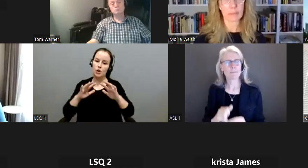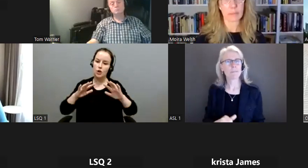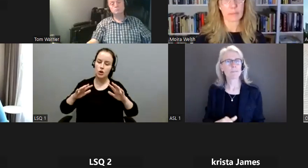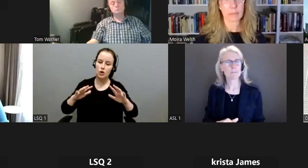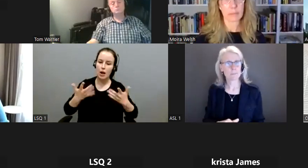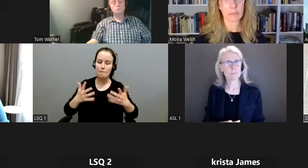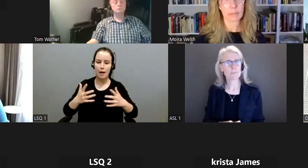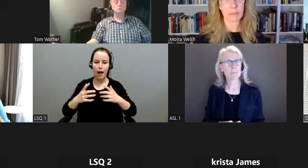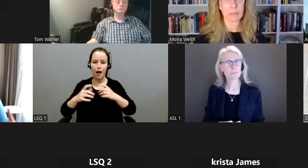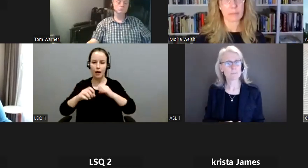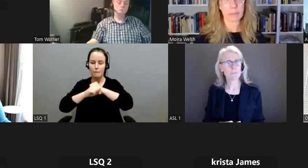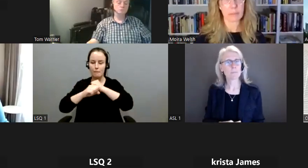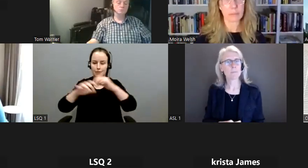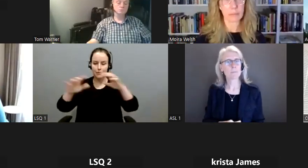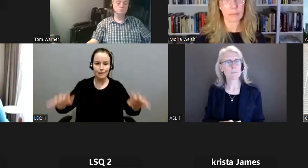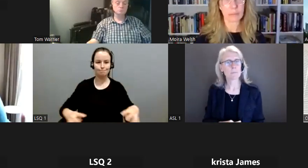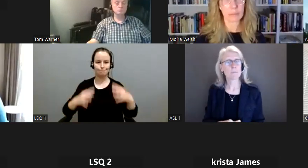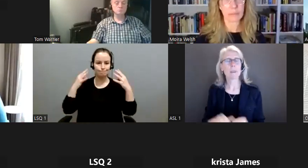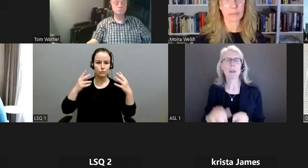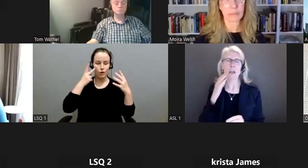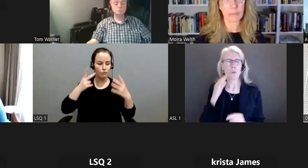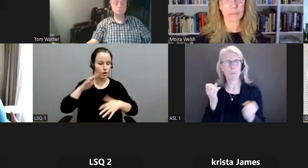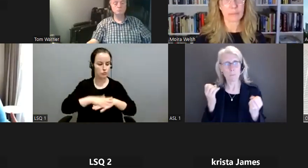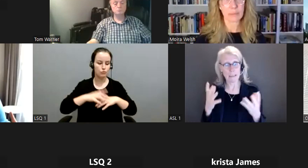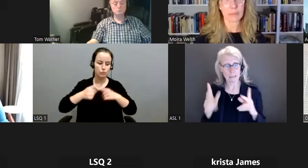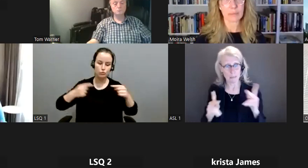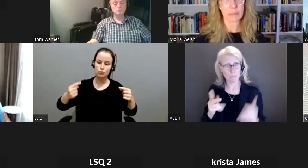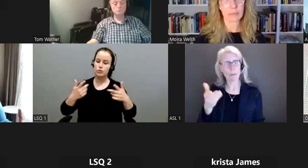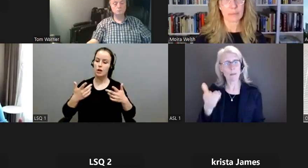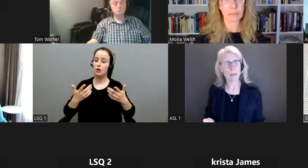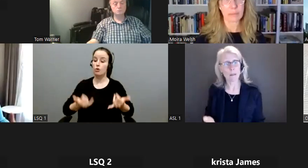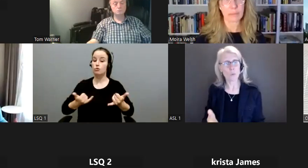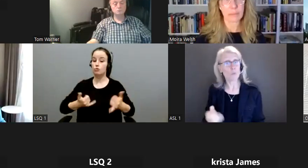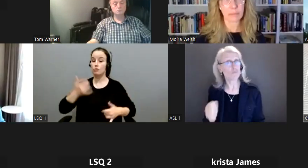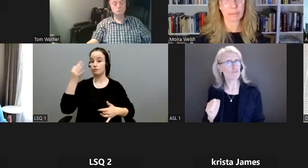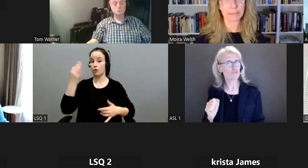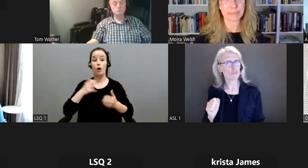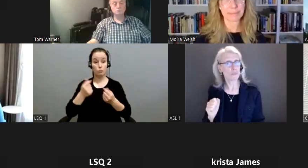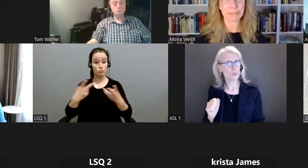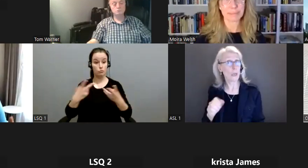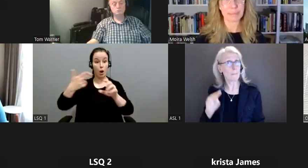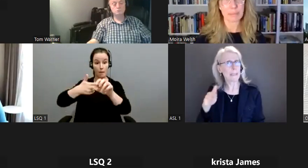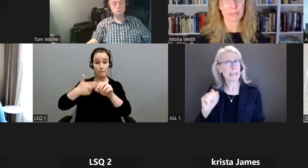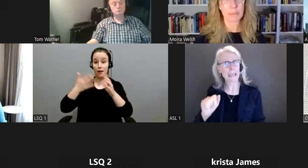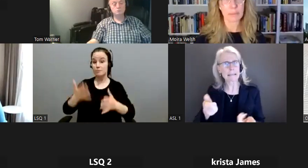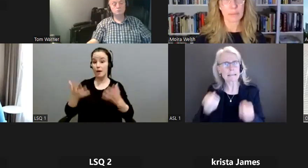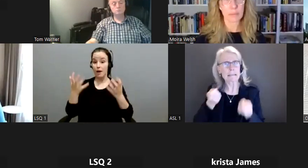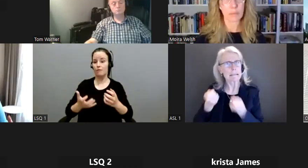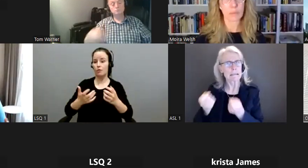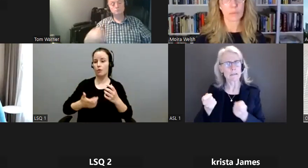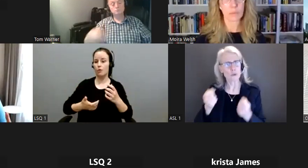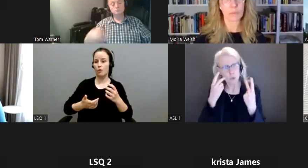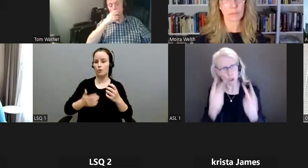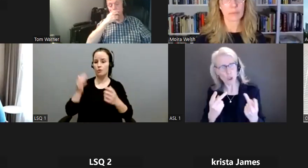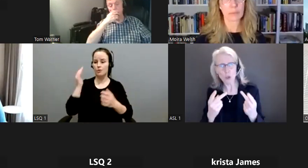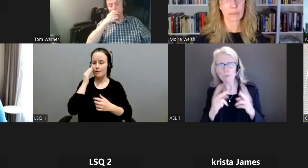our webinar today, we have many people who would like to get media more interested and more involved. You have been